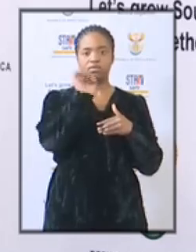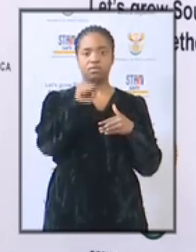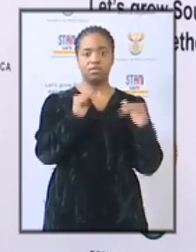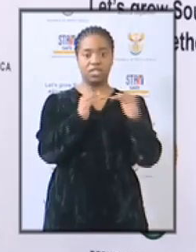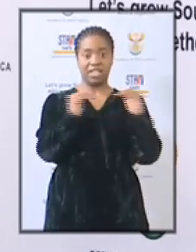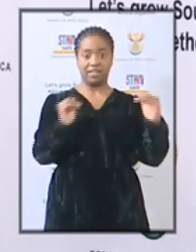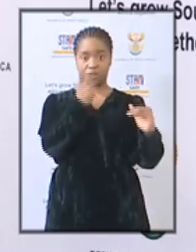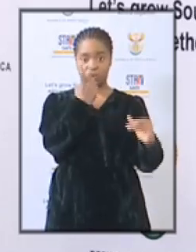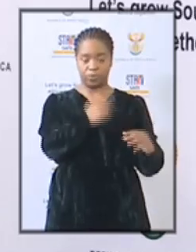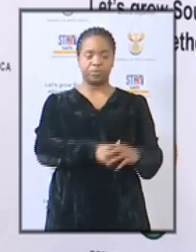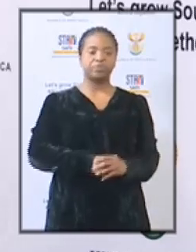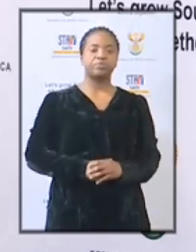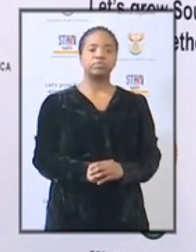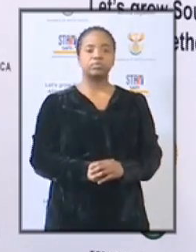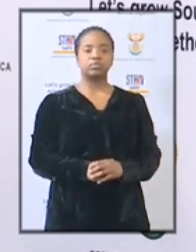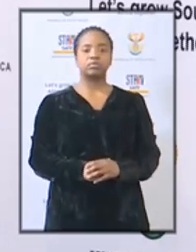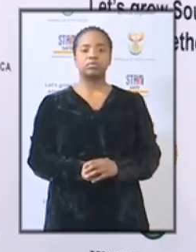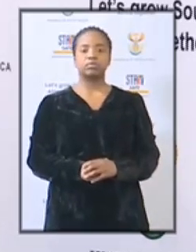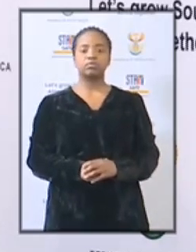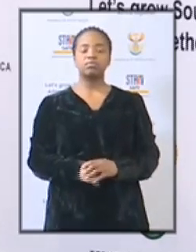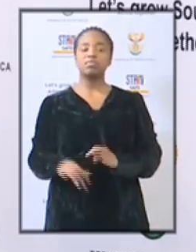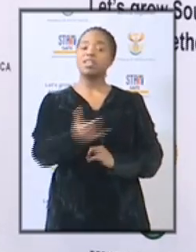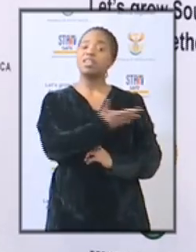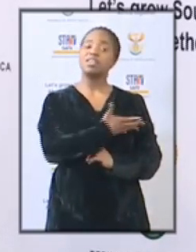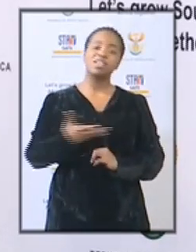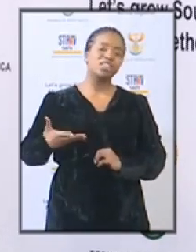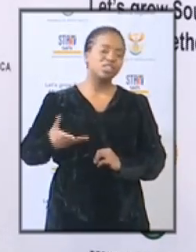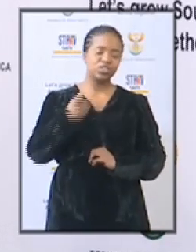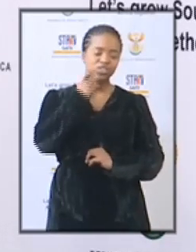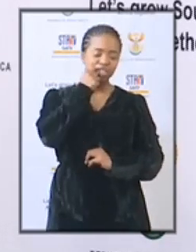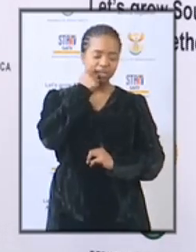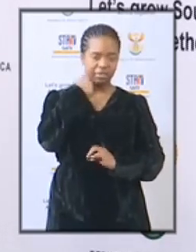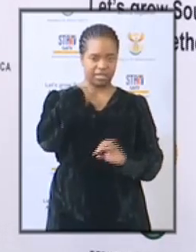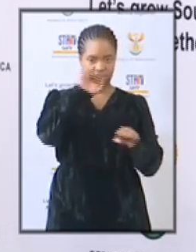level 2. Ladies and gentlemen,